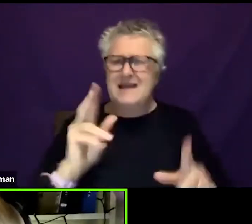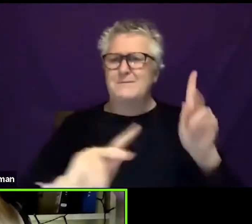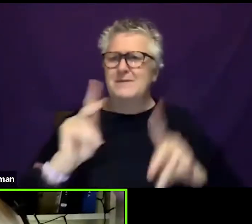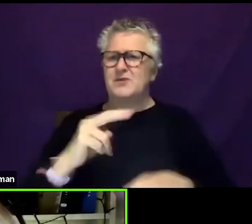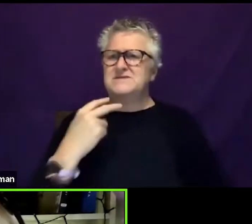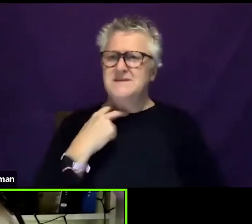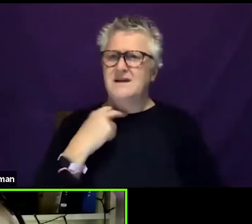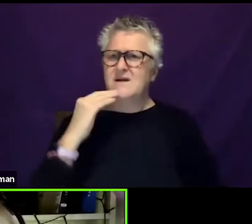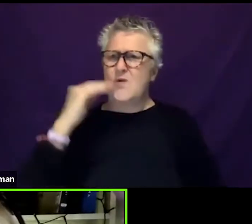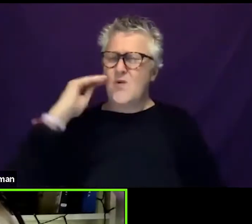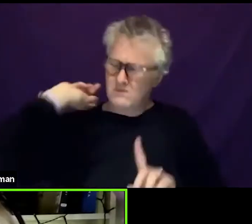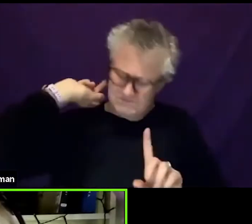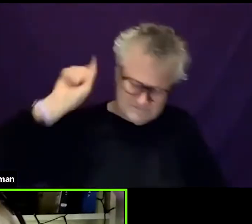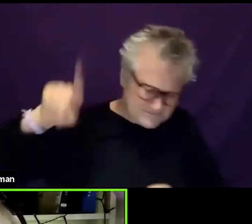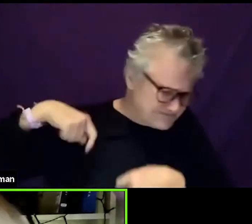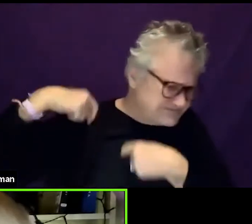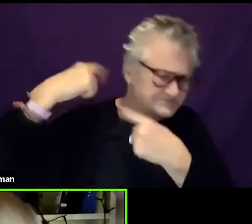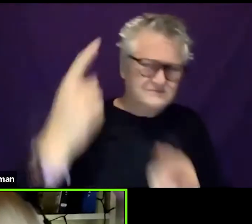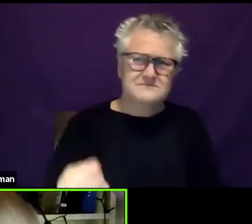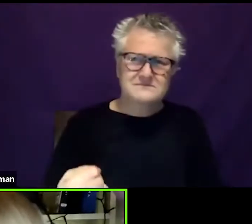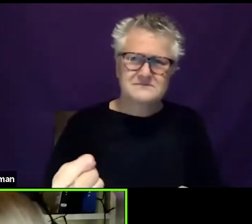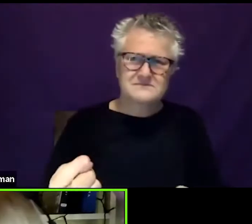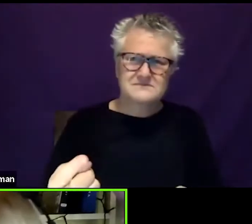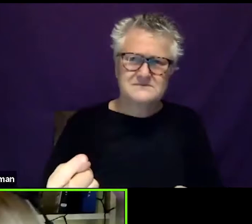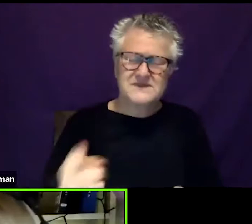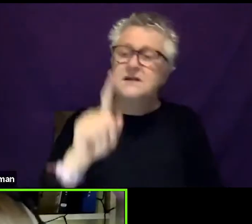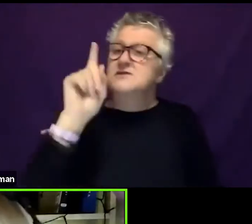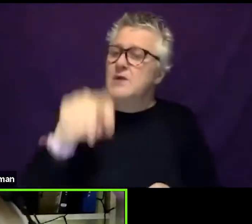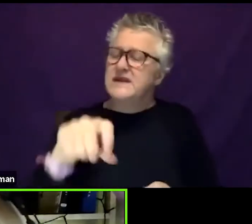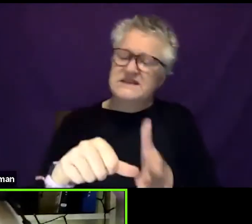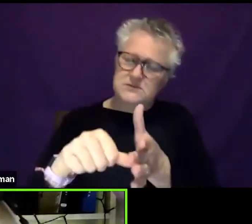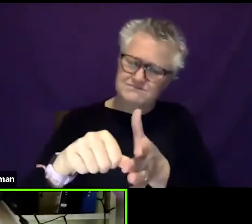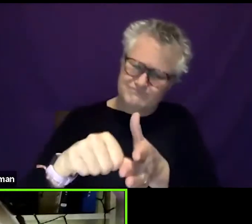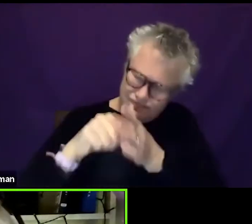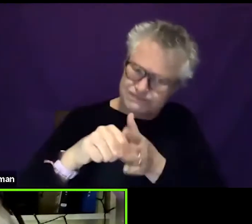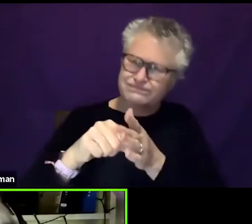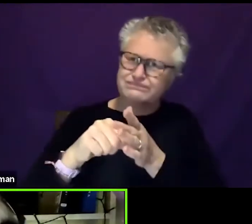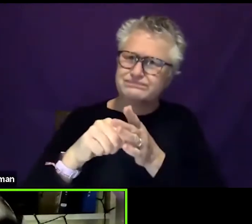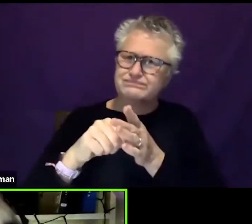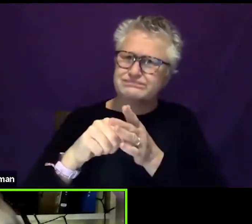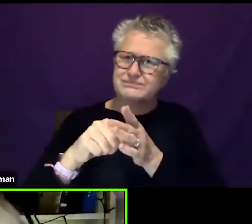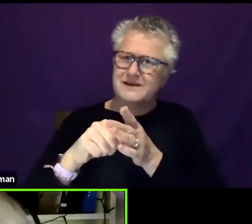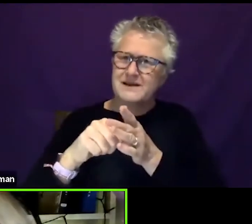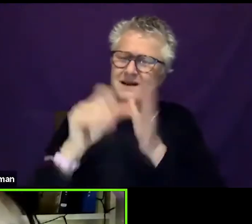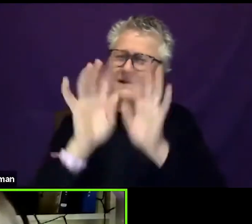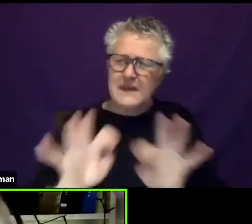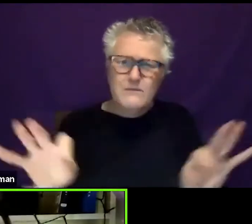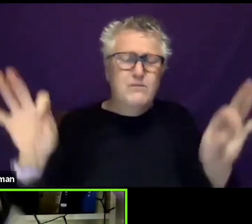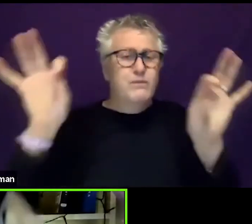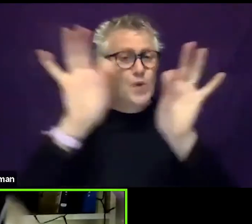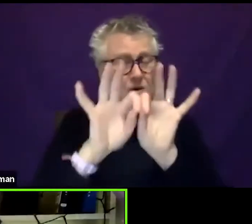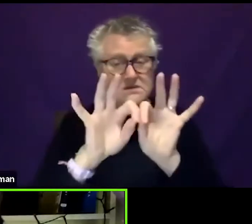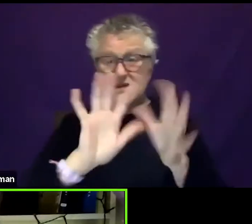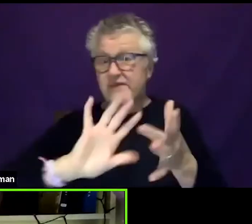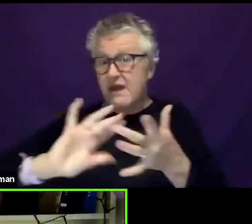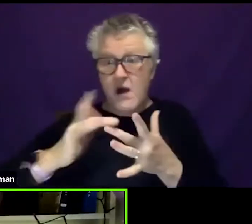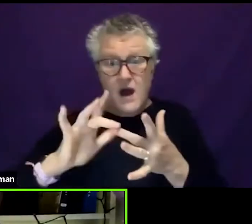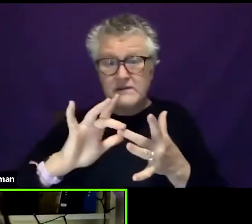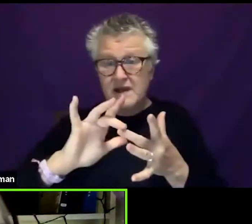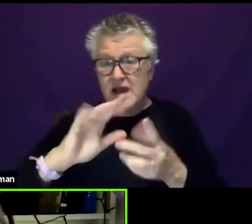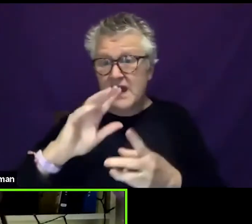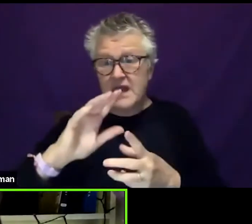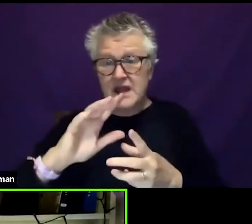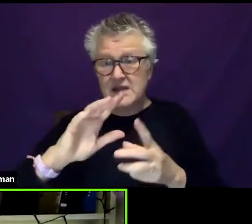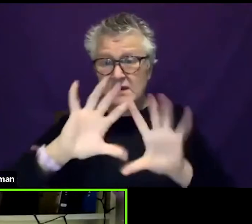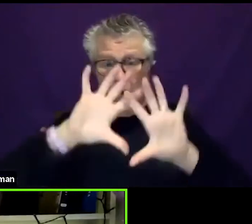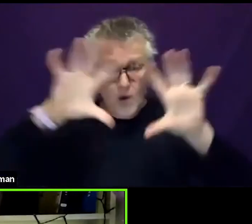keep making this point, that this virtual world, it needs to continue. And even when we're all vaccinated and, you know,